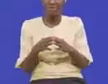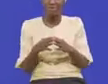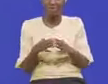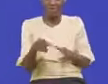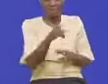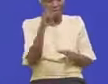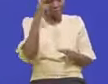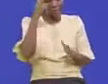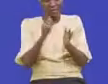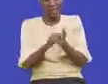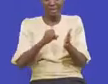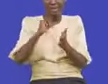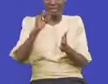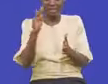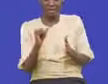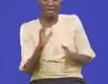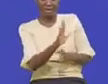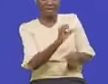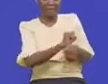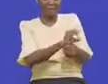Think it's by works.